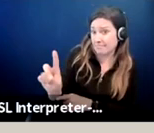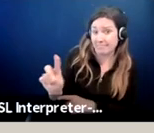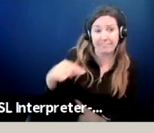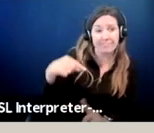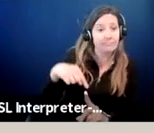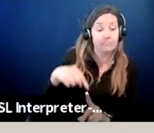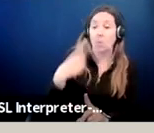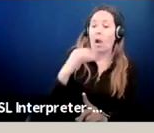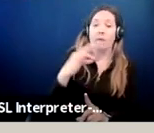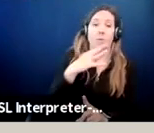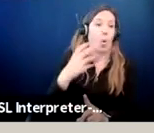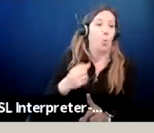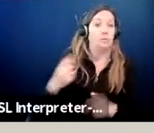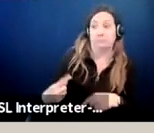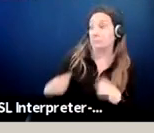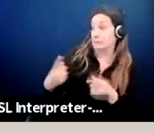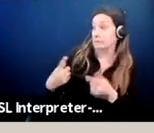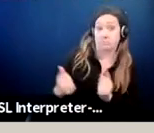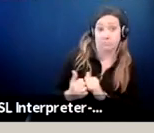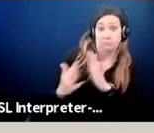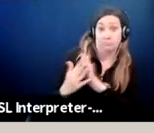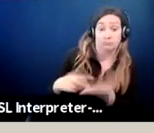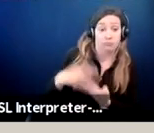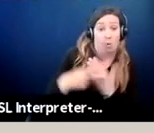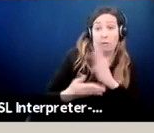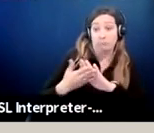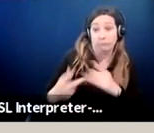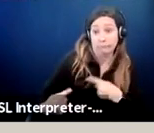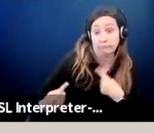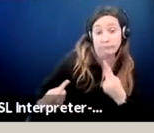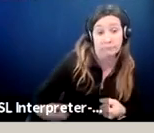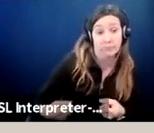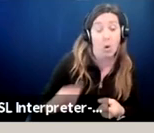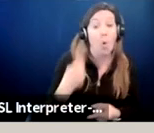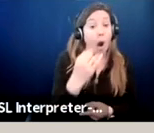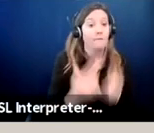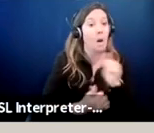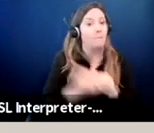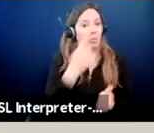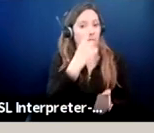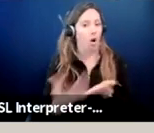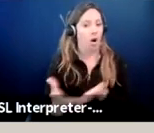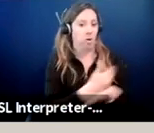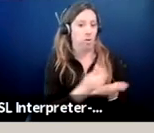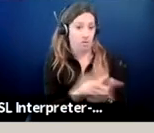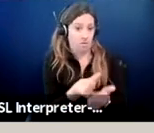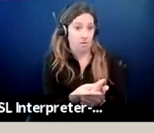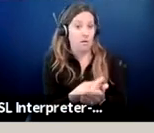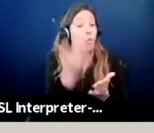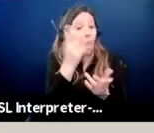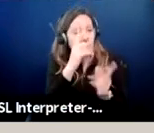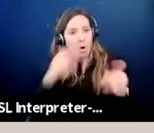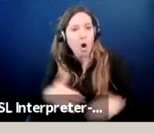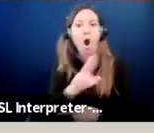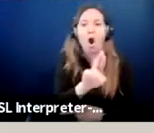oldest programs out there, and it's probably one of the most lucrative programs in the world. It's probably the third one based on R&D spend. It